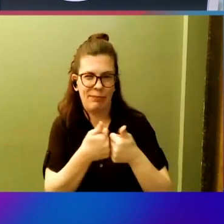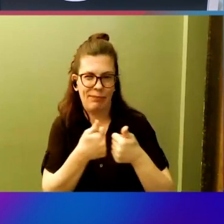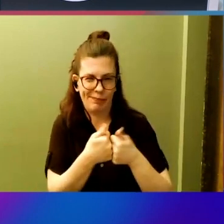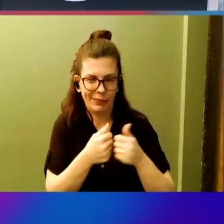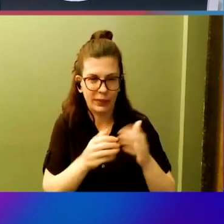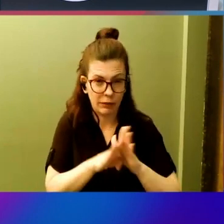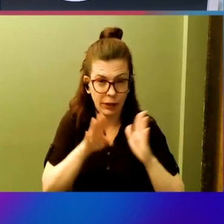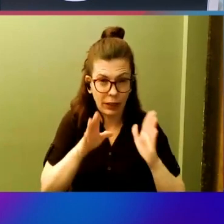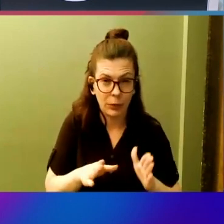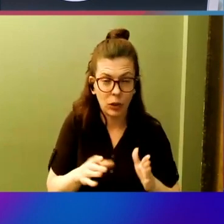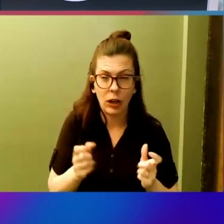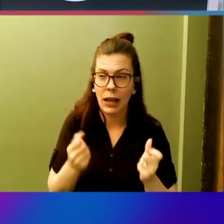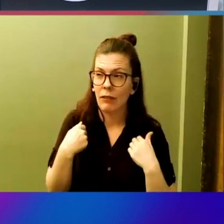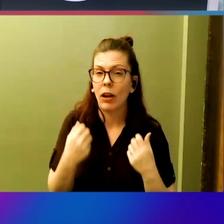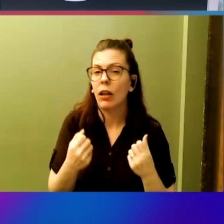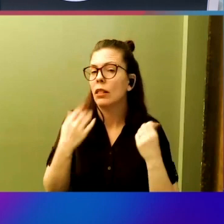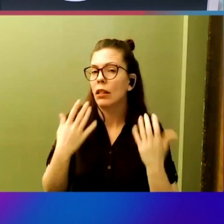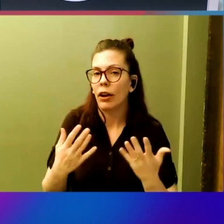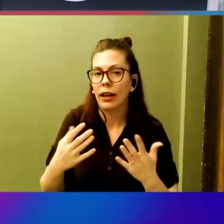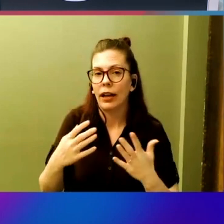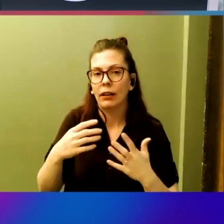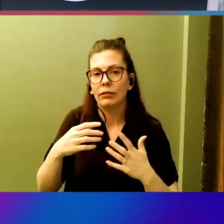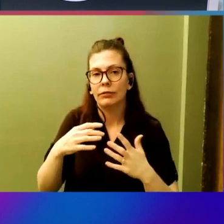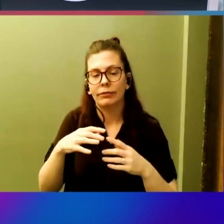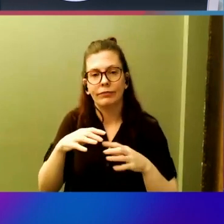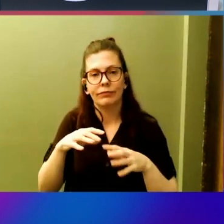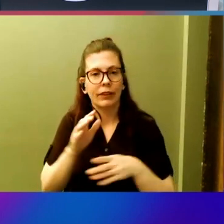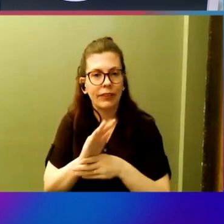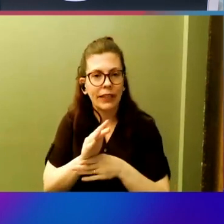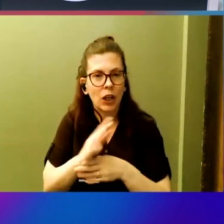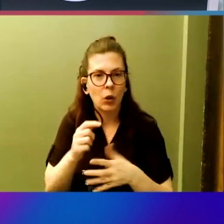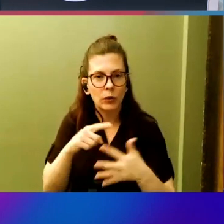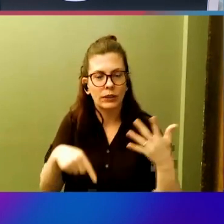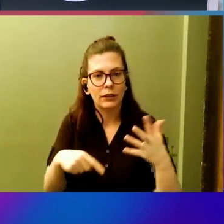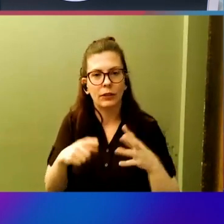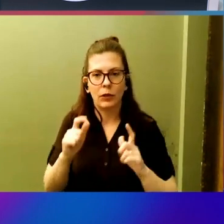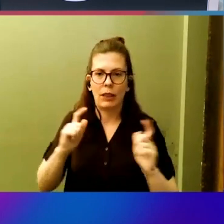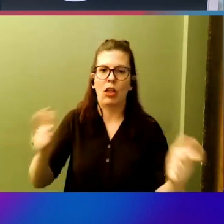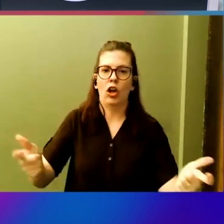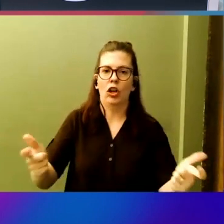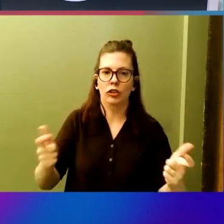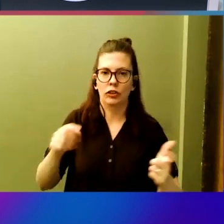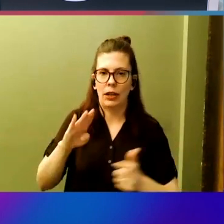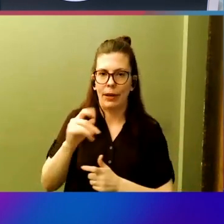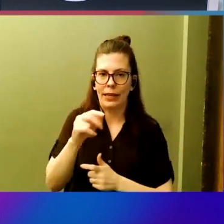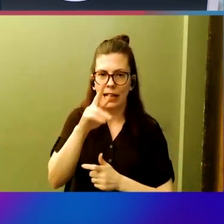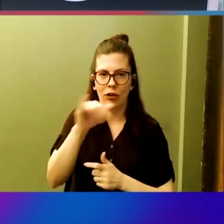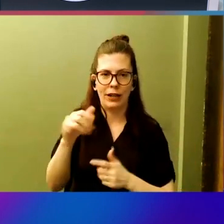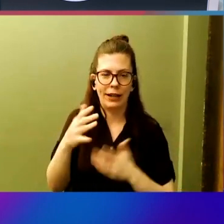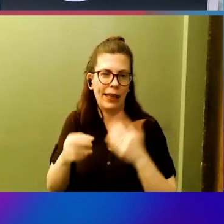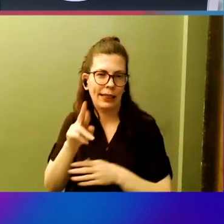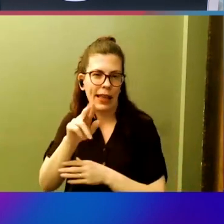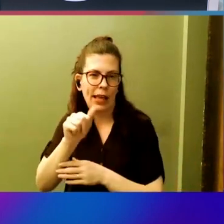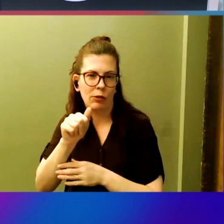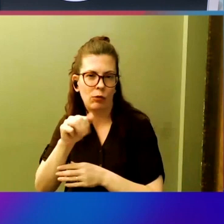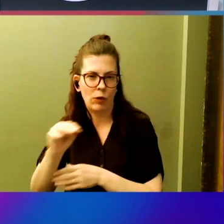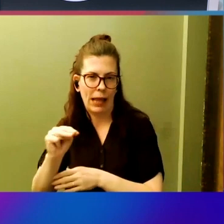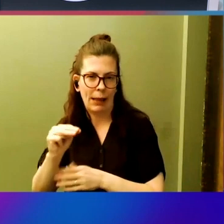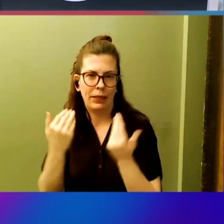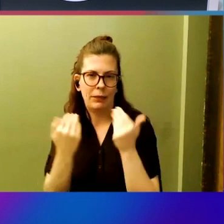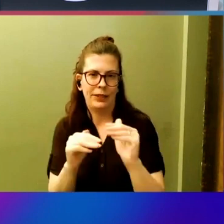like in-game videos and so on bundled into a large binary, then that RAM limitation might actually